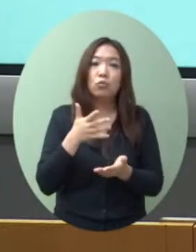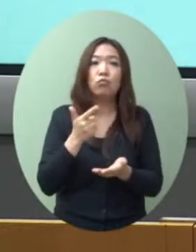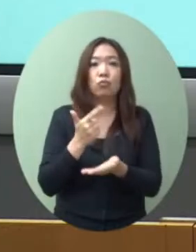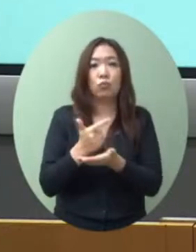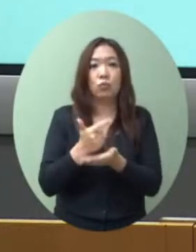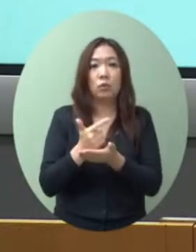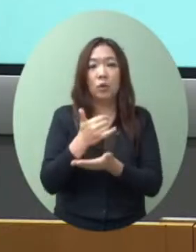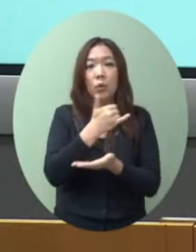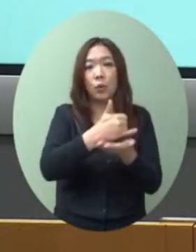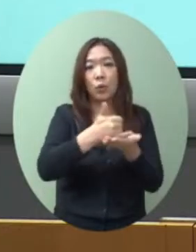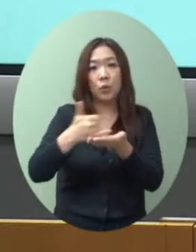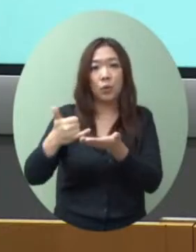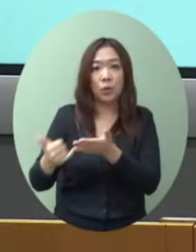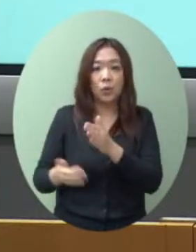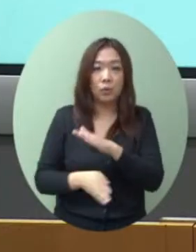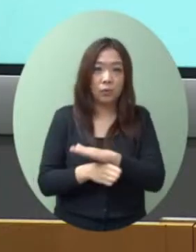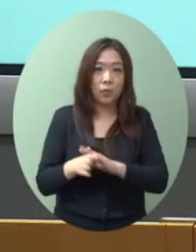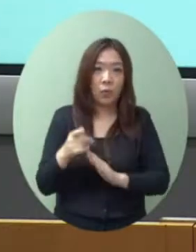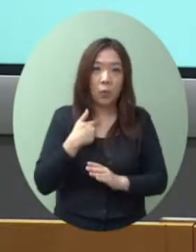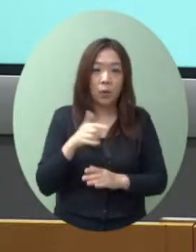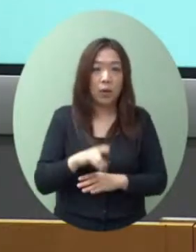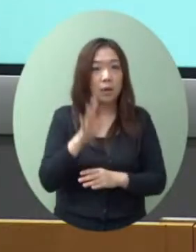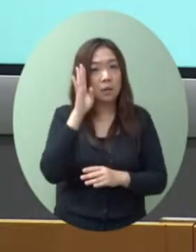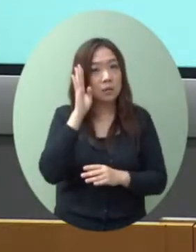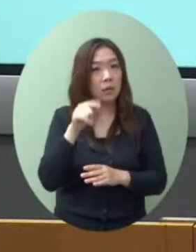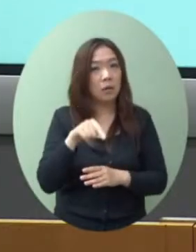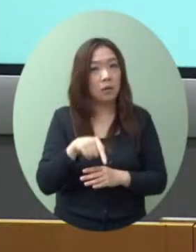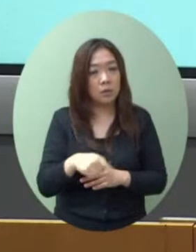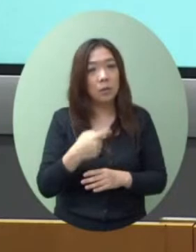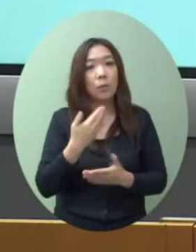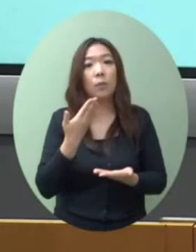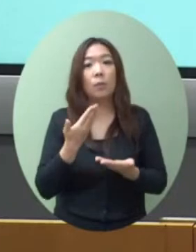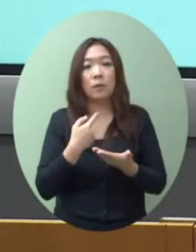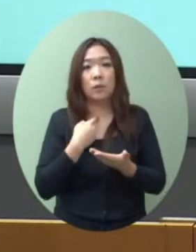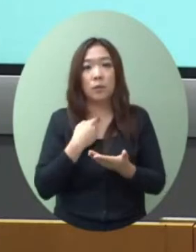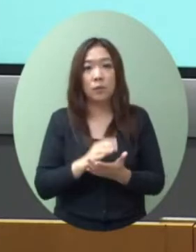hotels would check out in the morning.